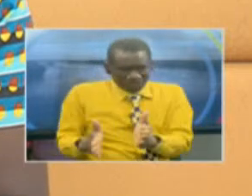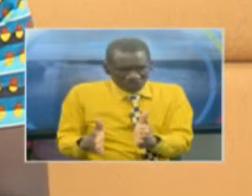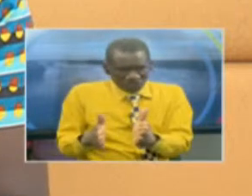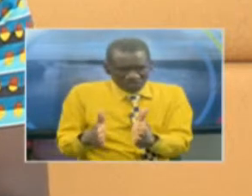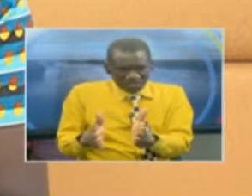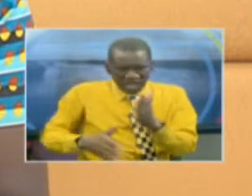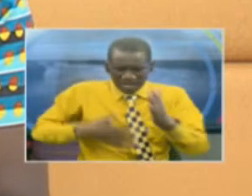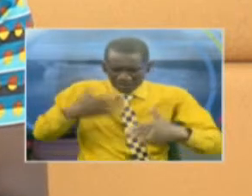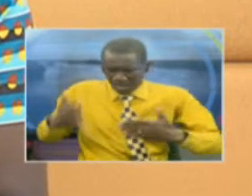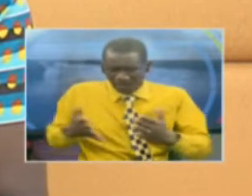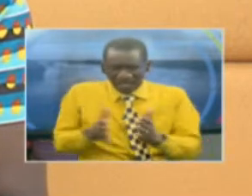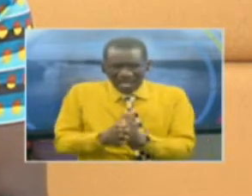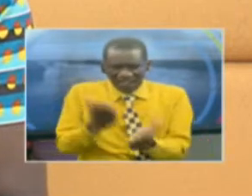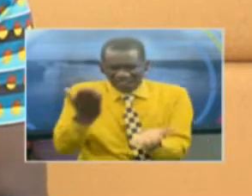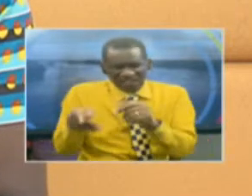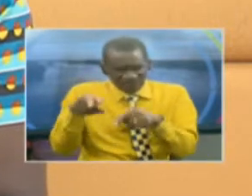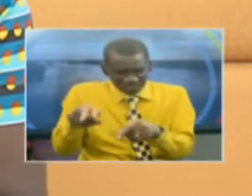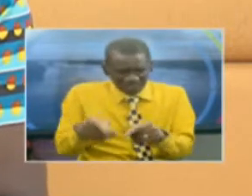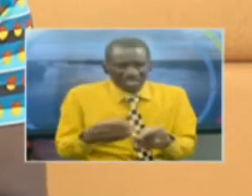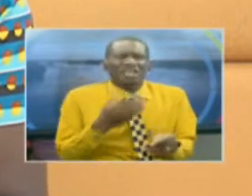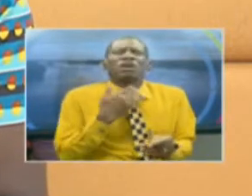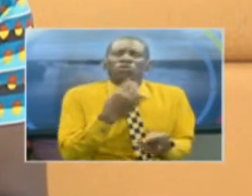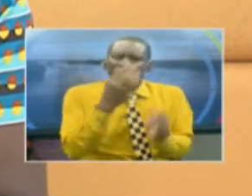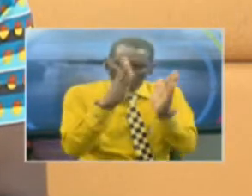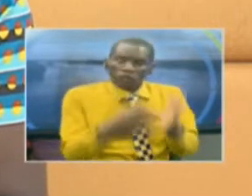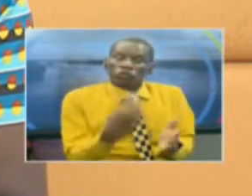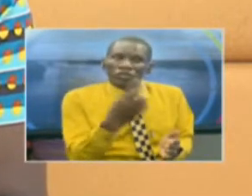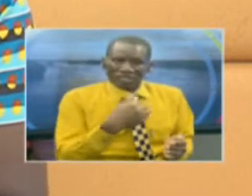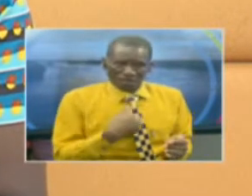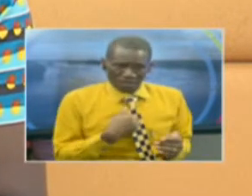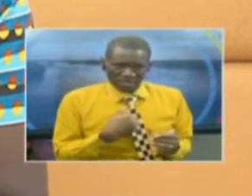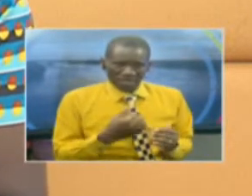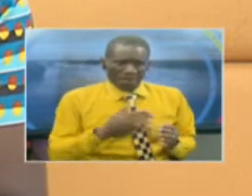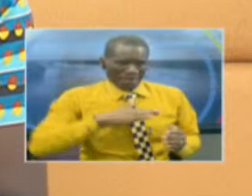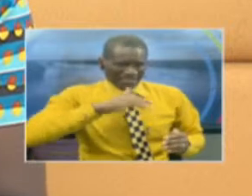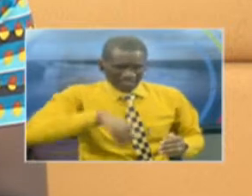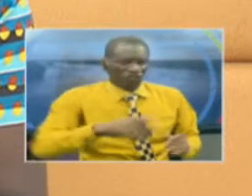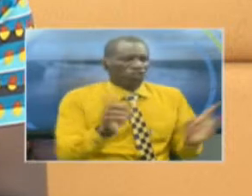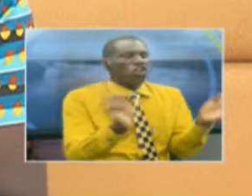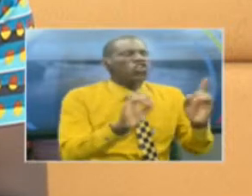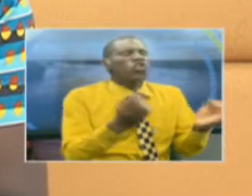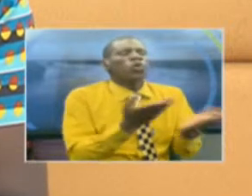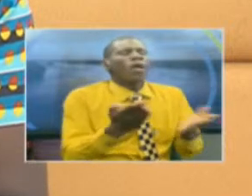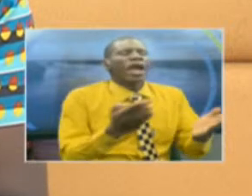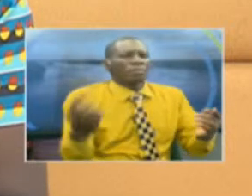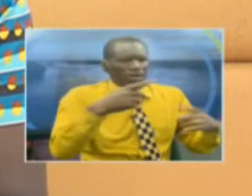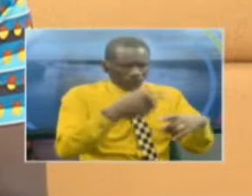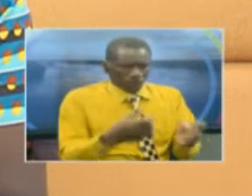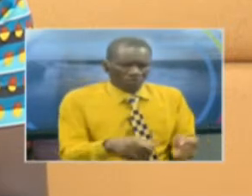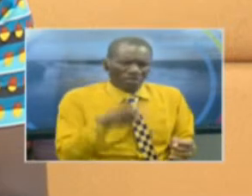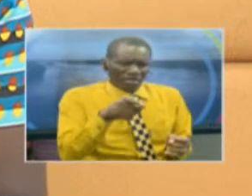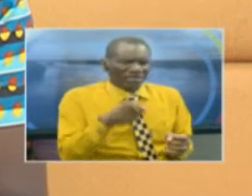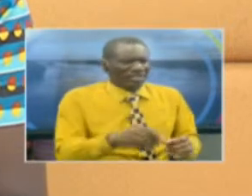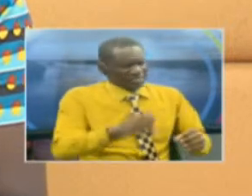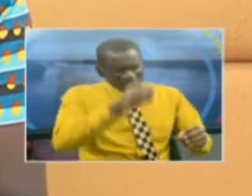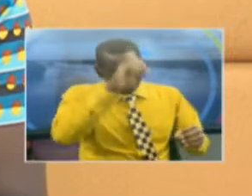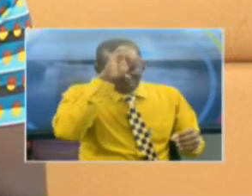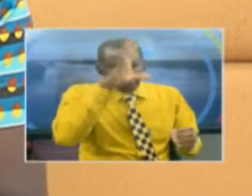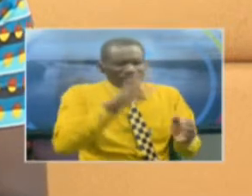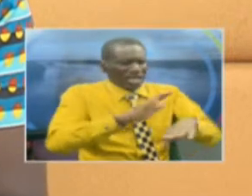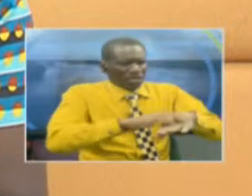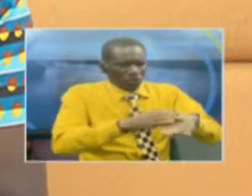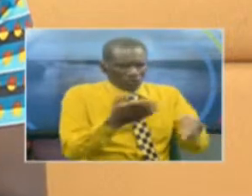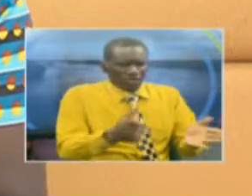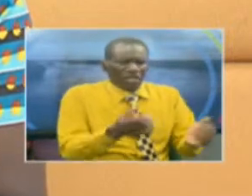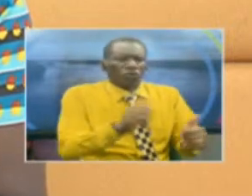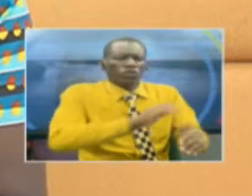attributes, and I want someone to see me for me and not for where I am. And that is an amazing thing that all of us